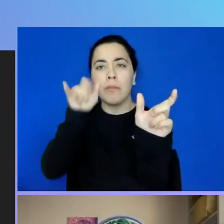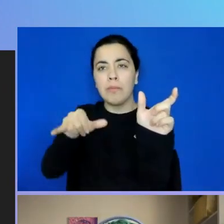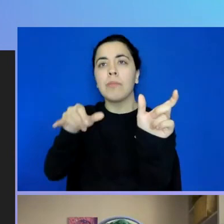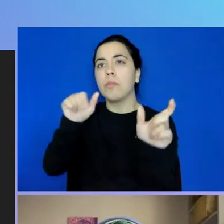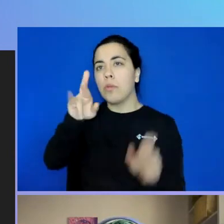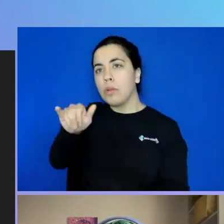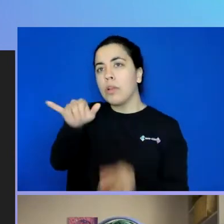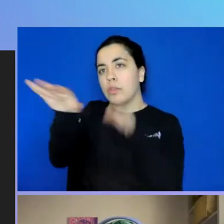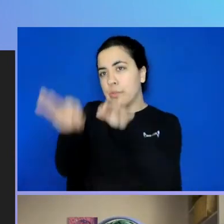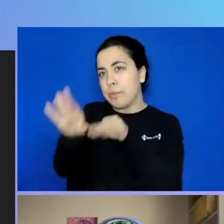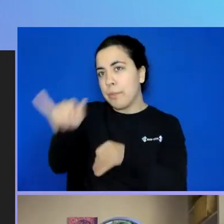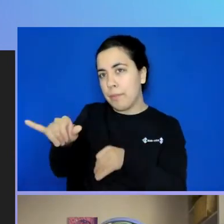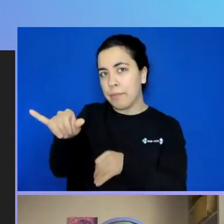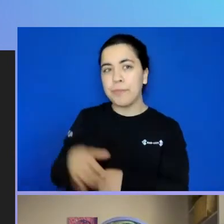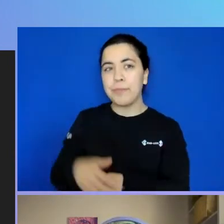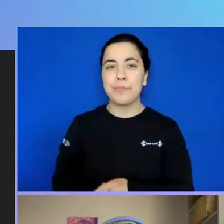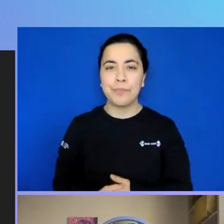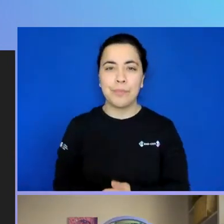here.